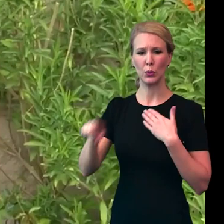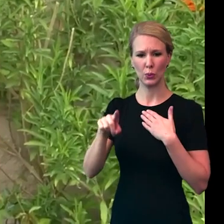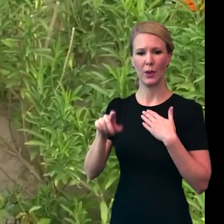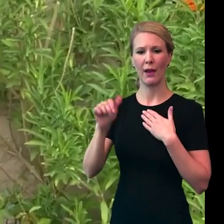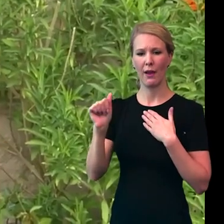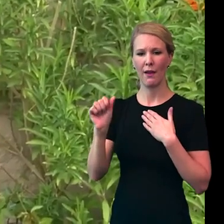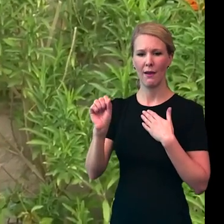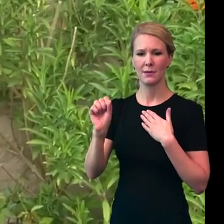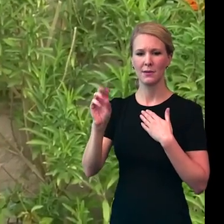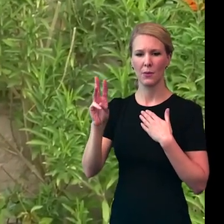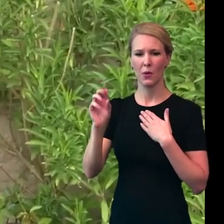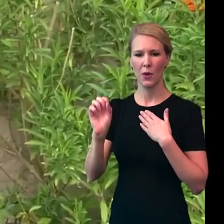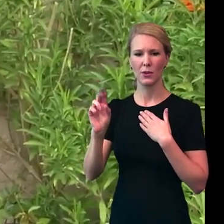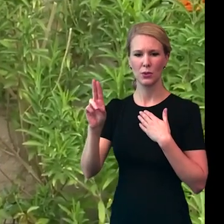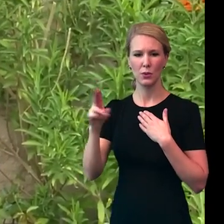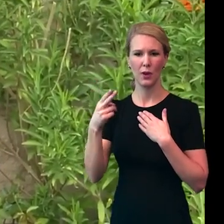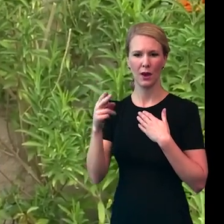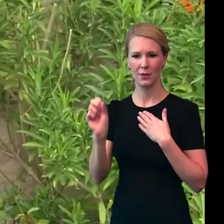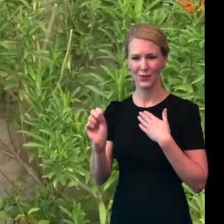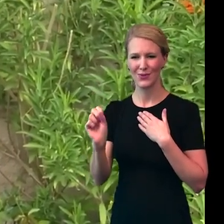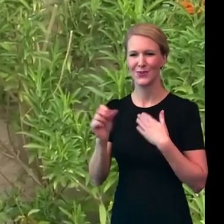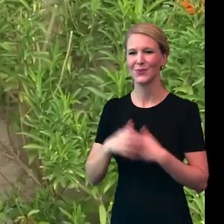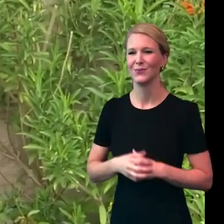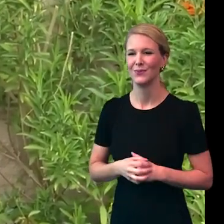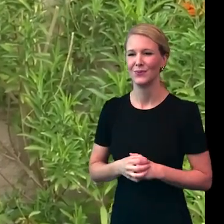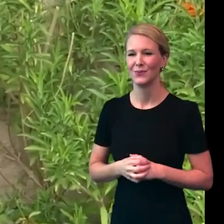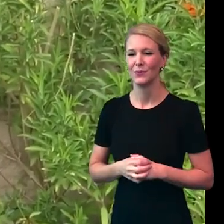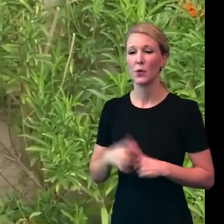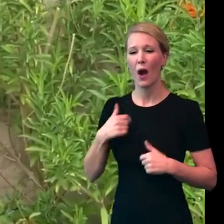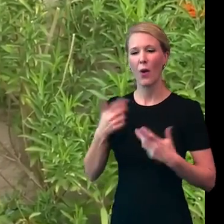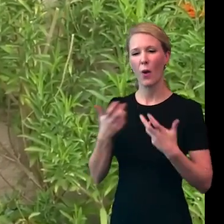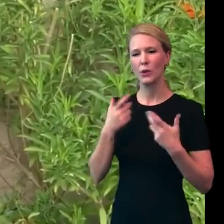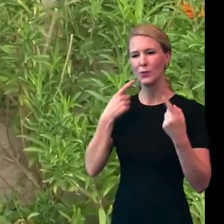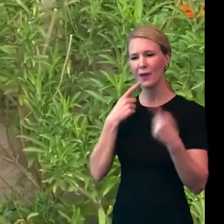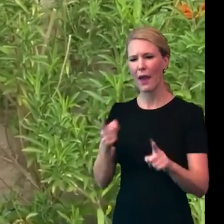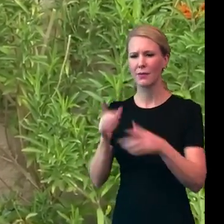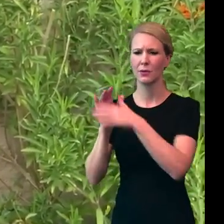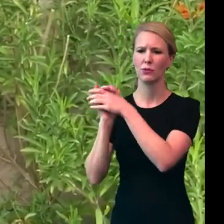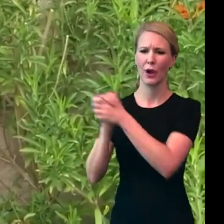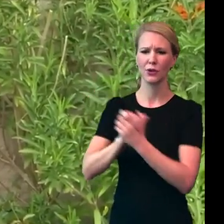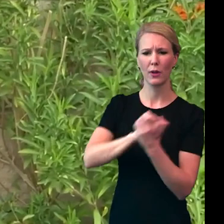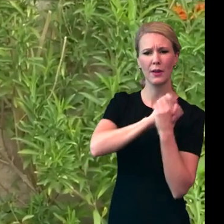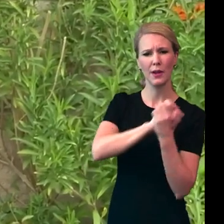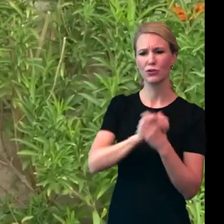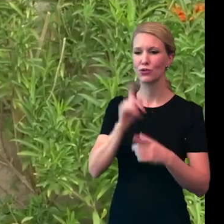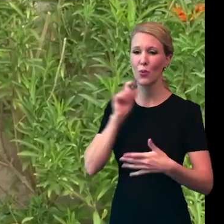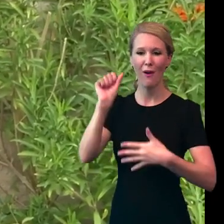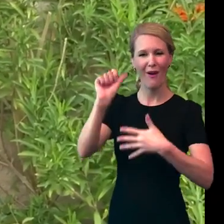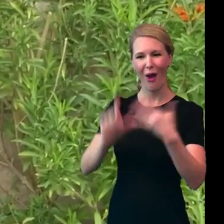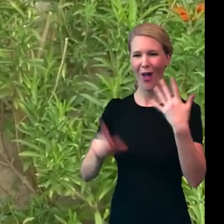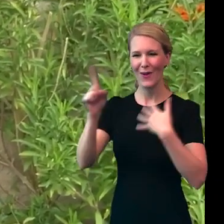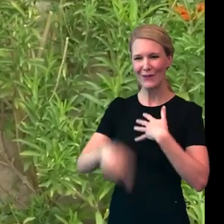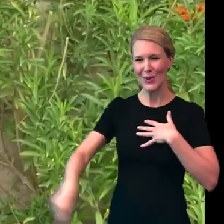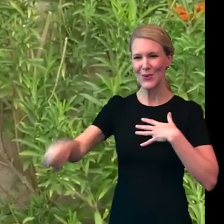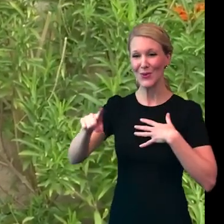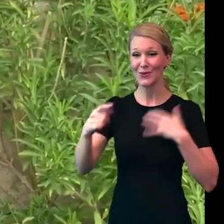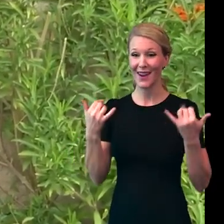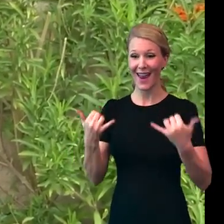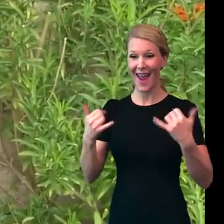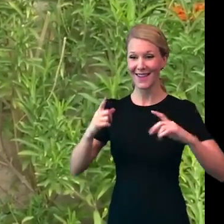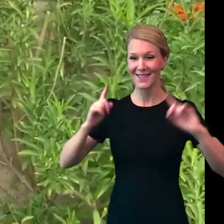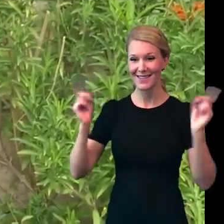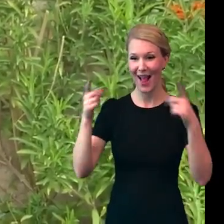year. On the behalf of ASWSUHS, I want to extend a huge congratulations to each and every one of you. Today, we get to celebrate all